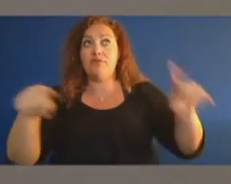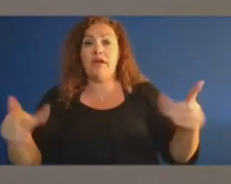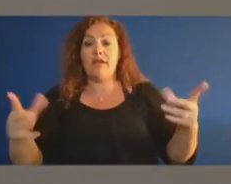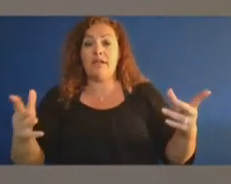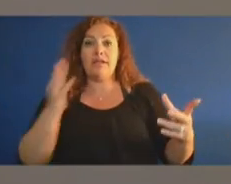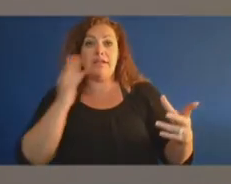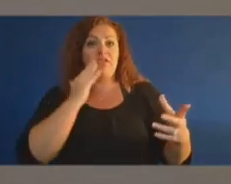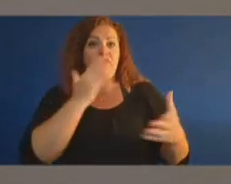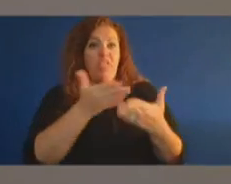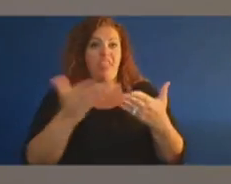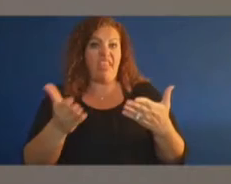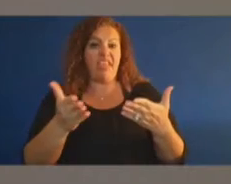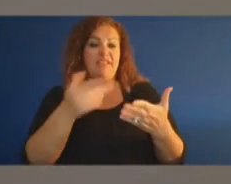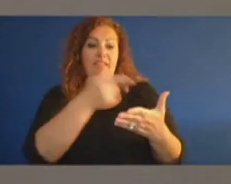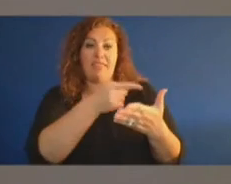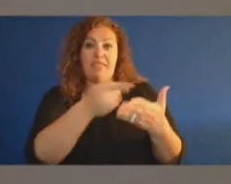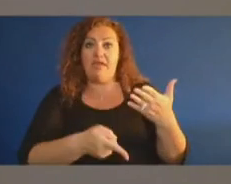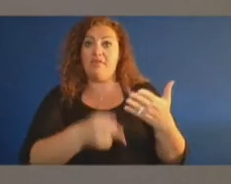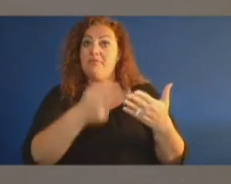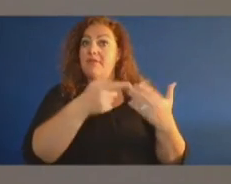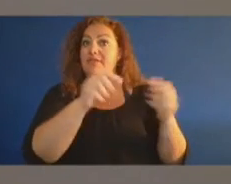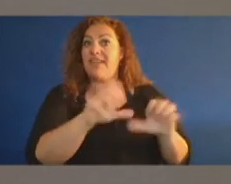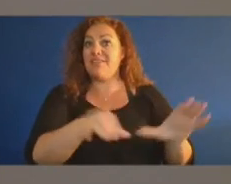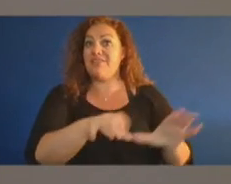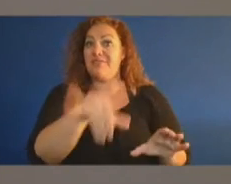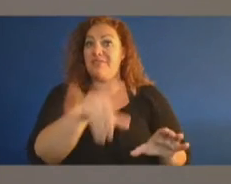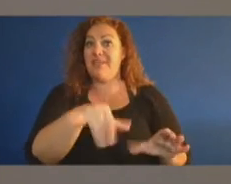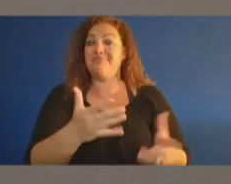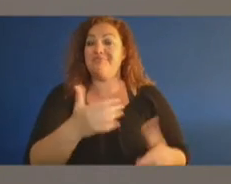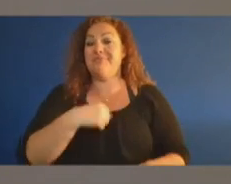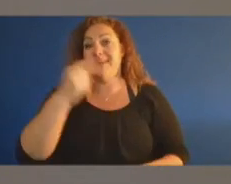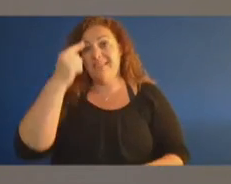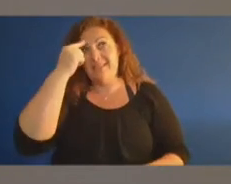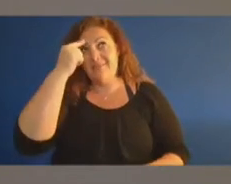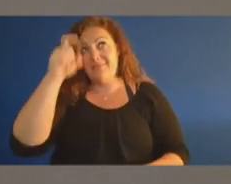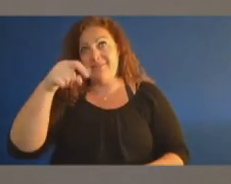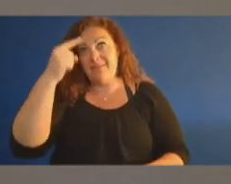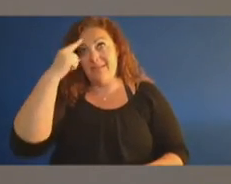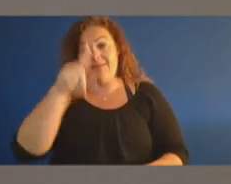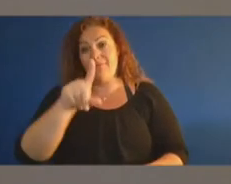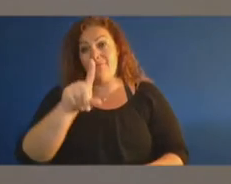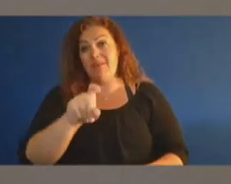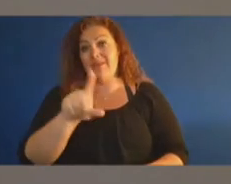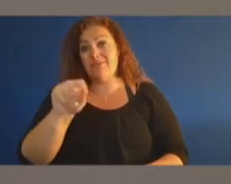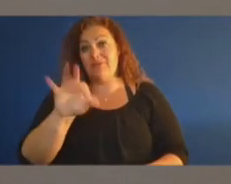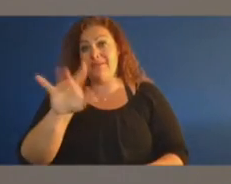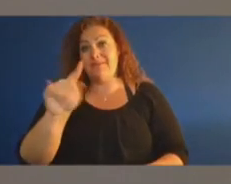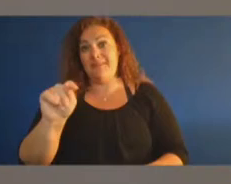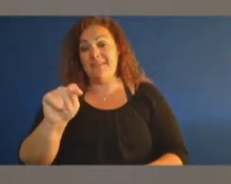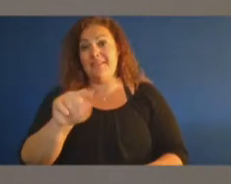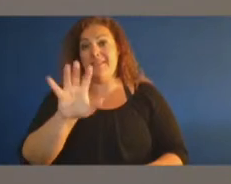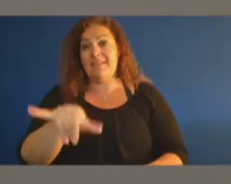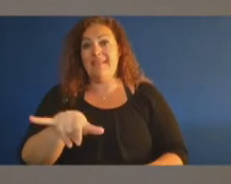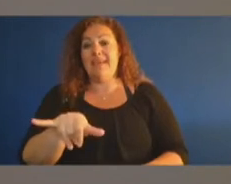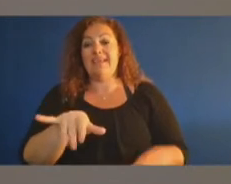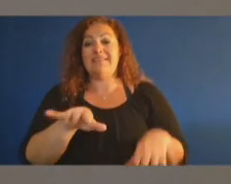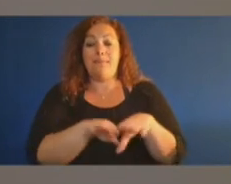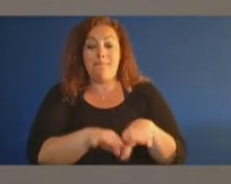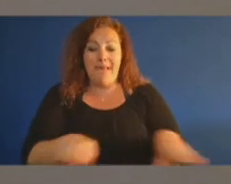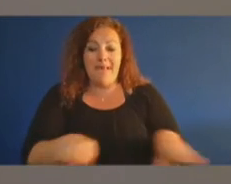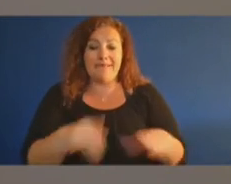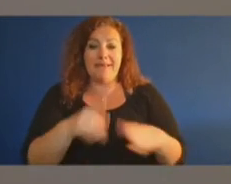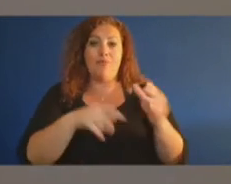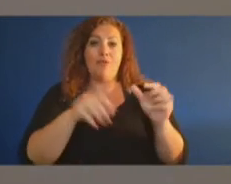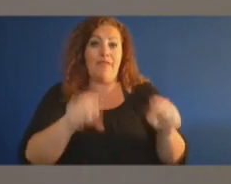are there it is very doable so I think we need to consider 20 ft as the absolute Baseline of what could be